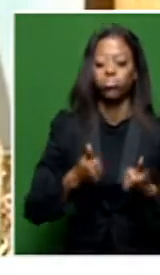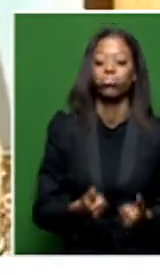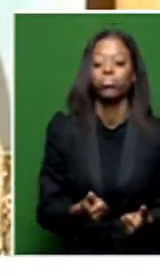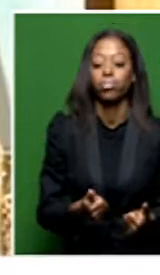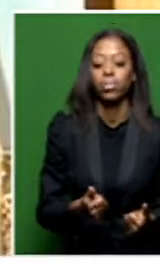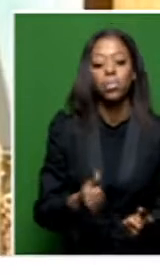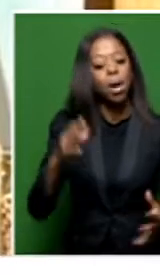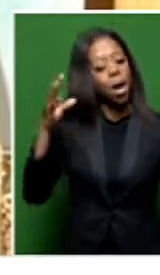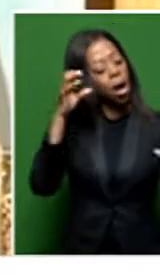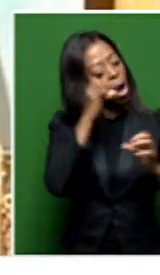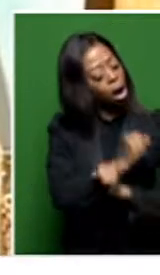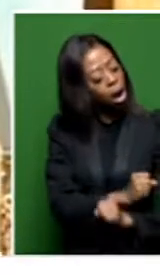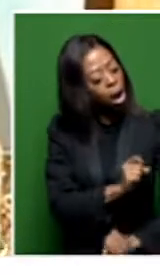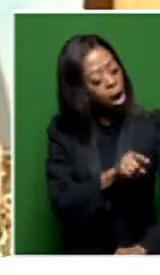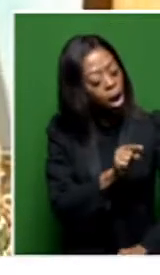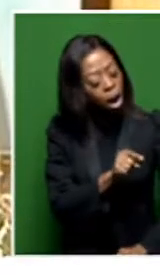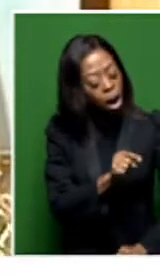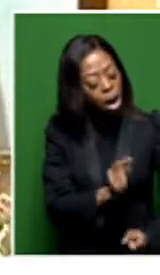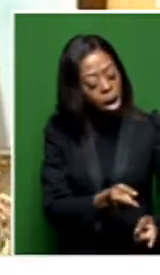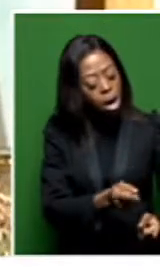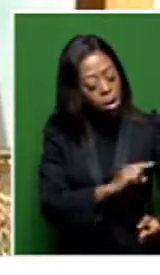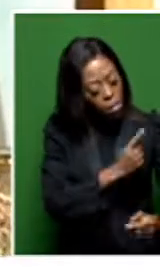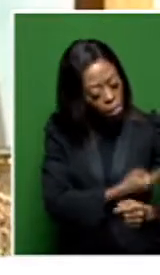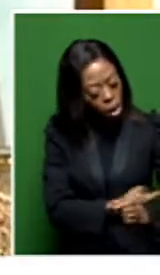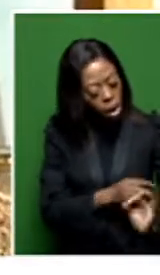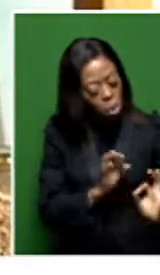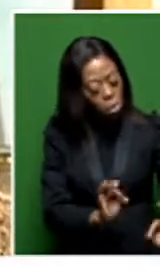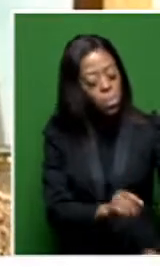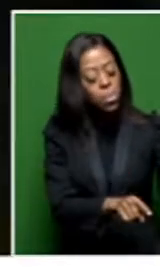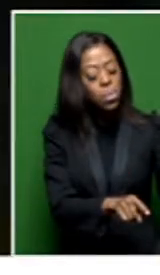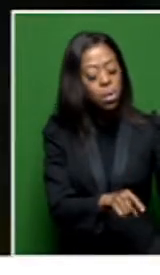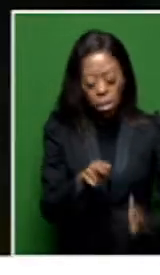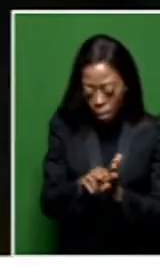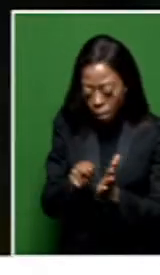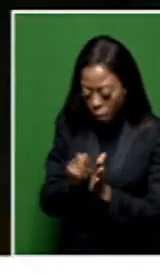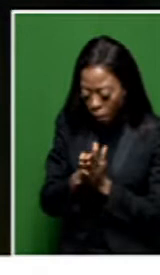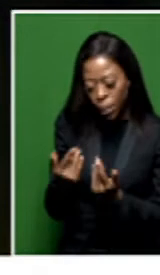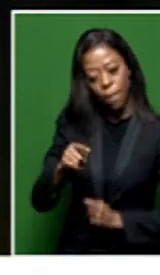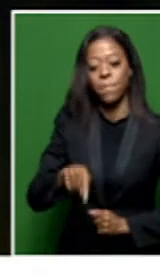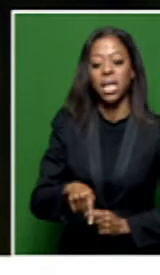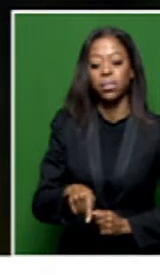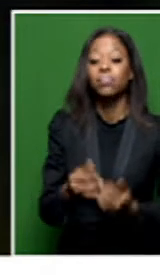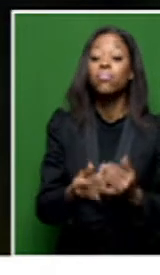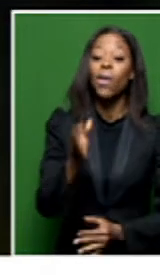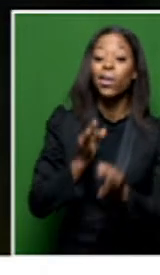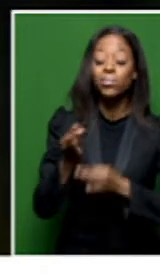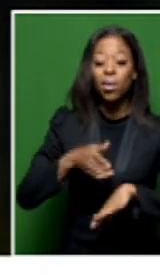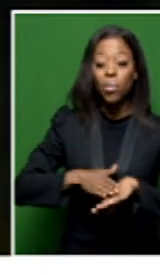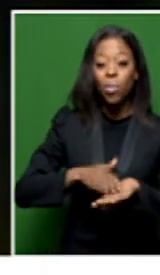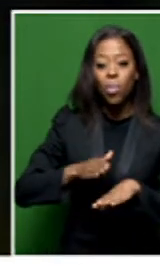that there lies the power of food, and I had to write a book about it. And if you were to explain what